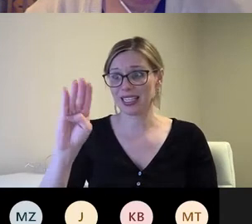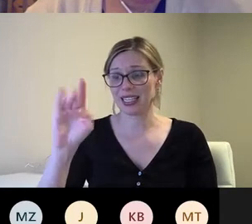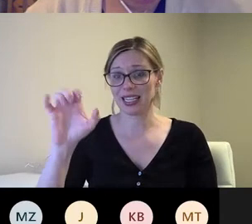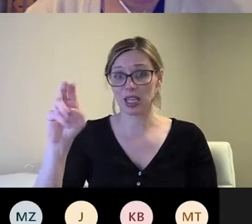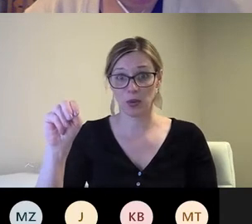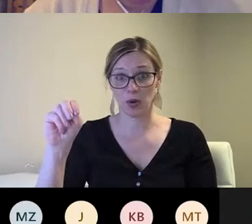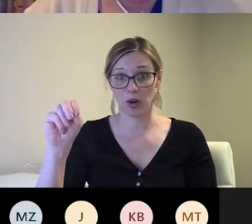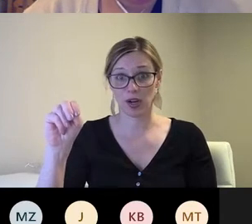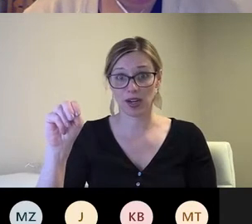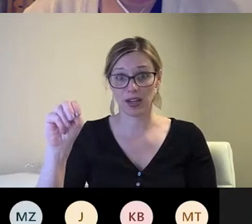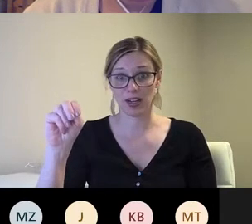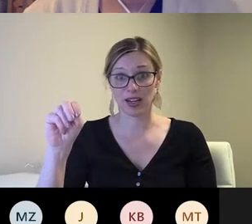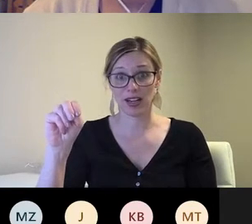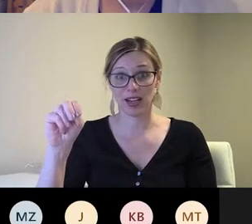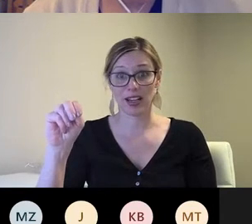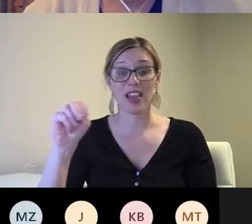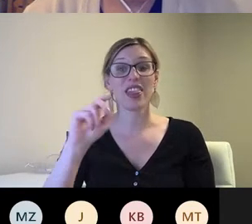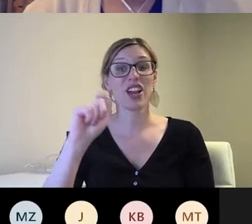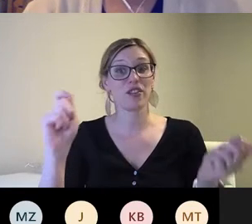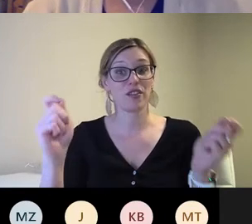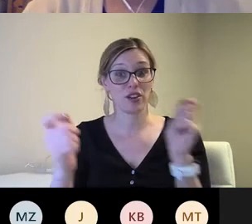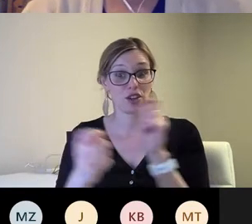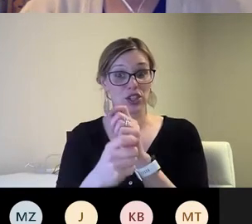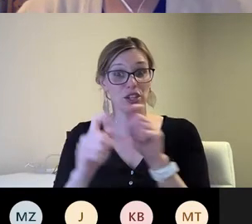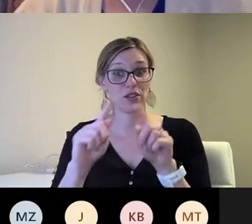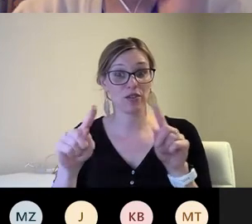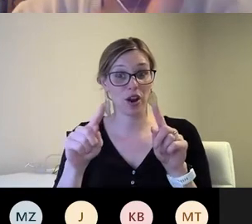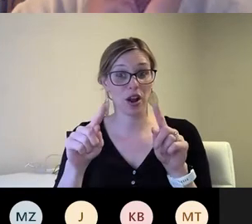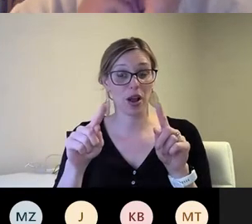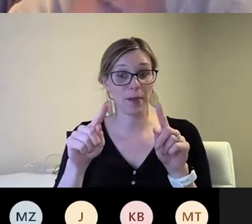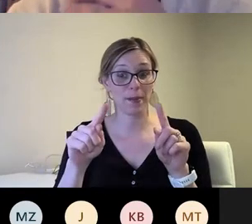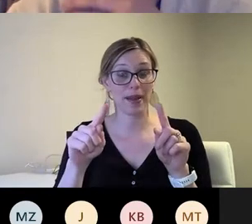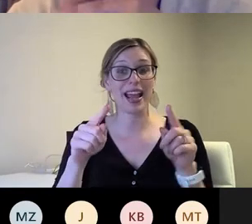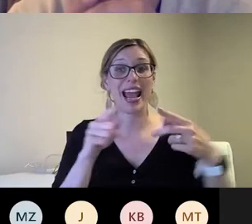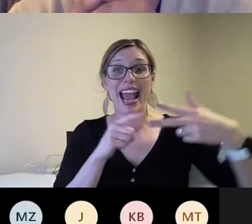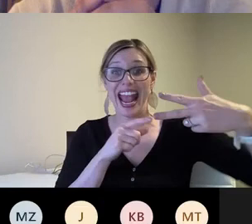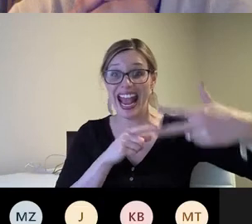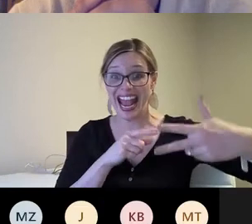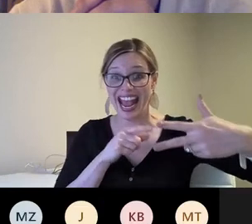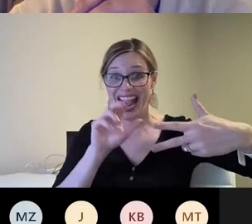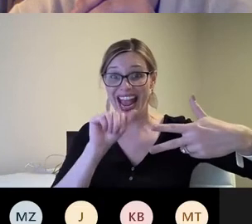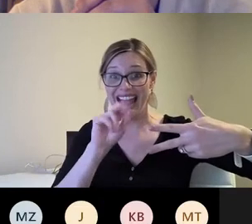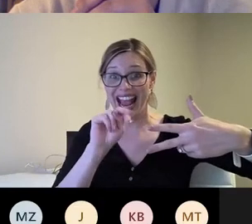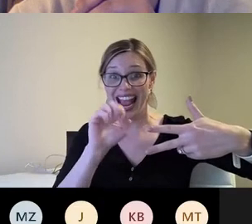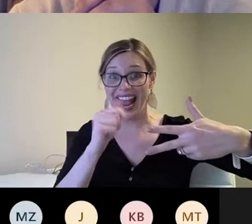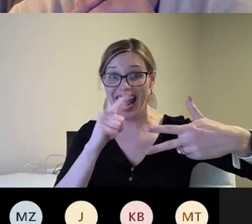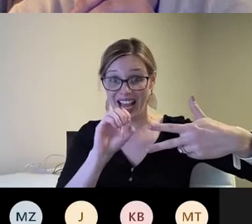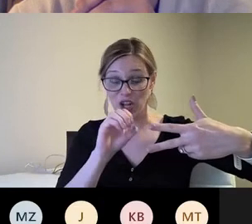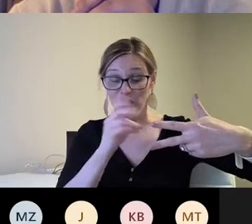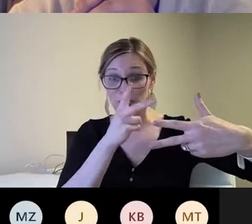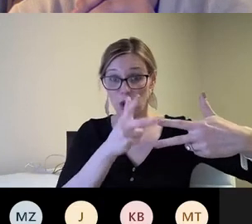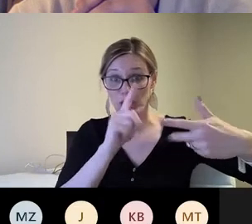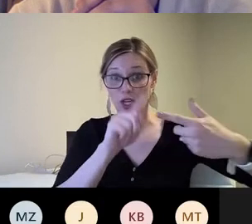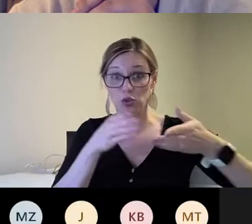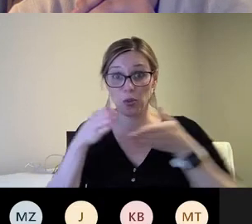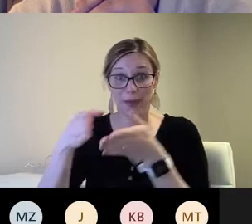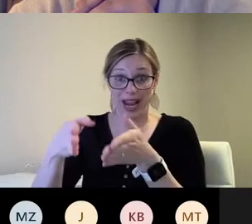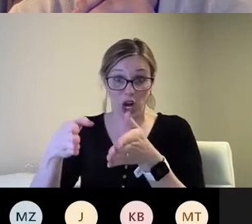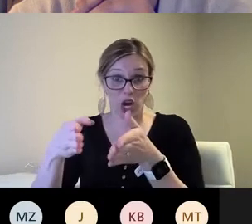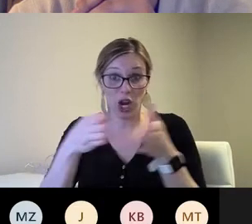parallel parking was something that we met quite a bit of resistance against and couldn't work through